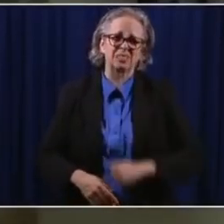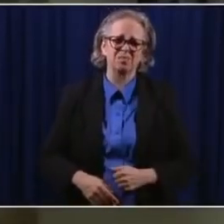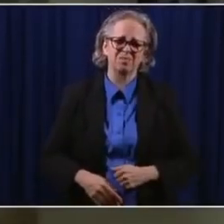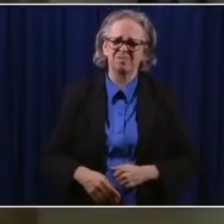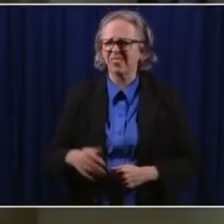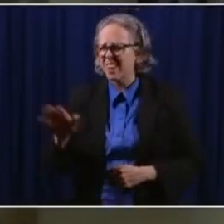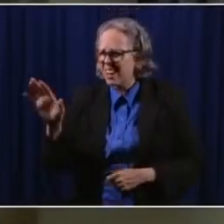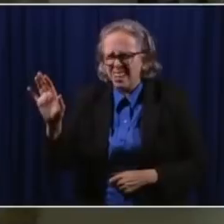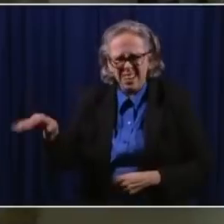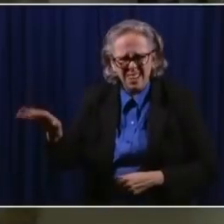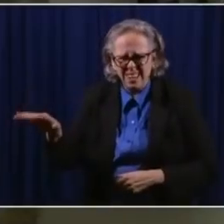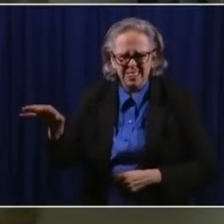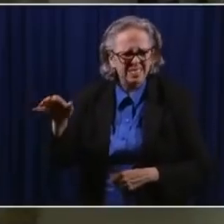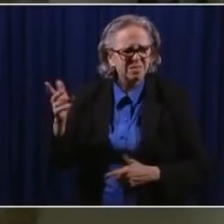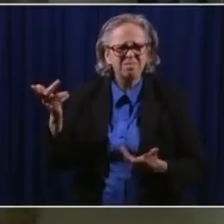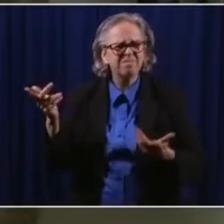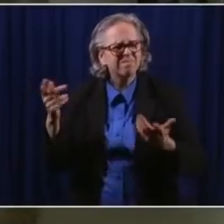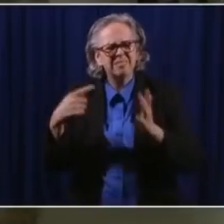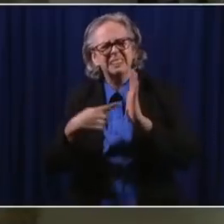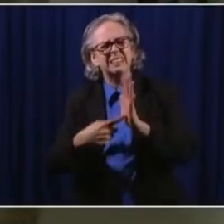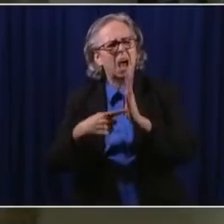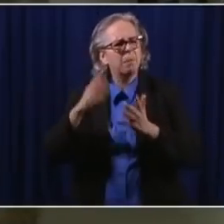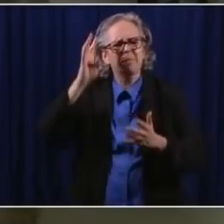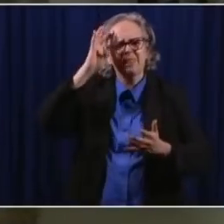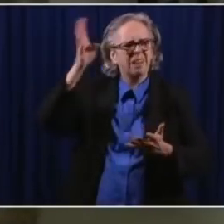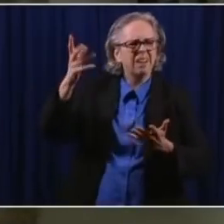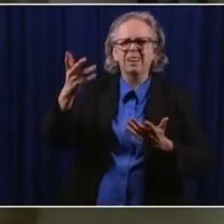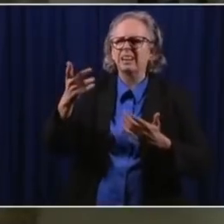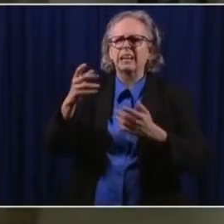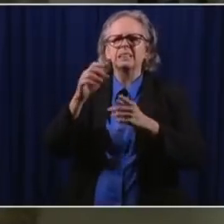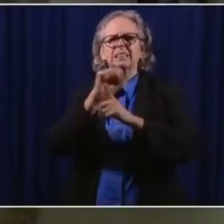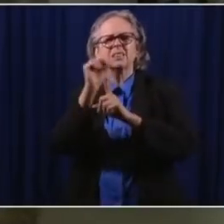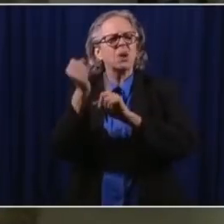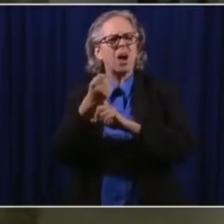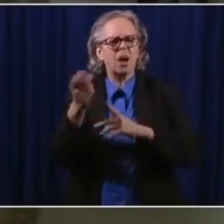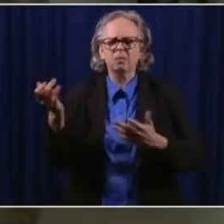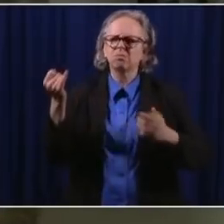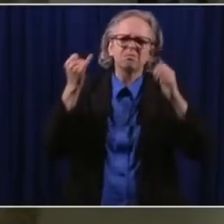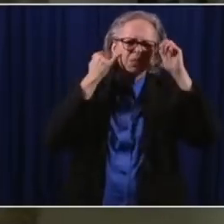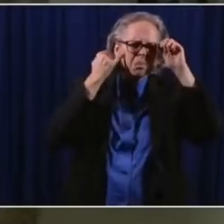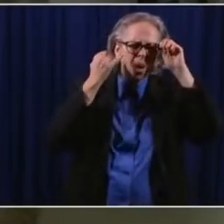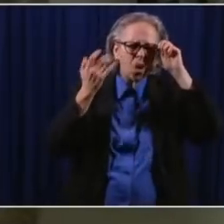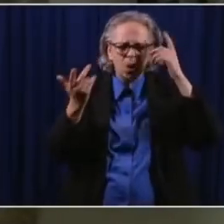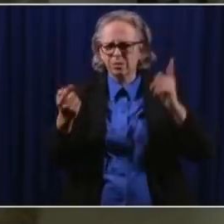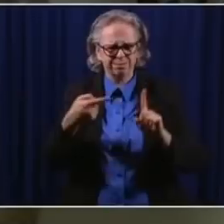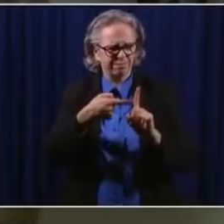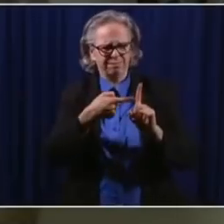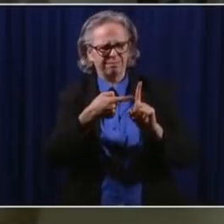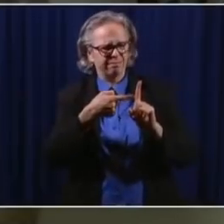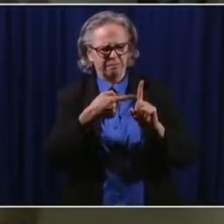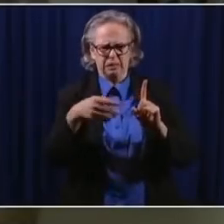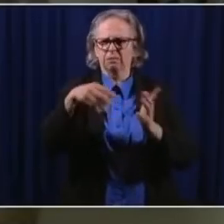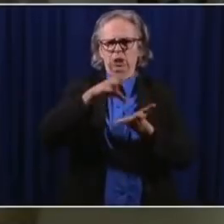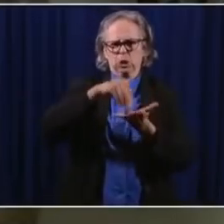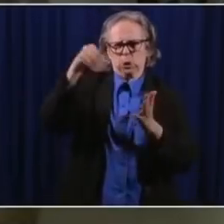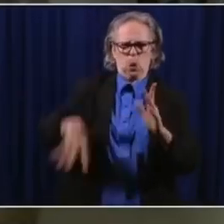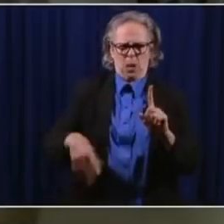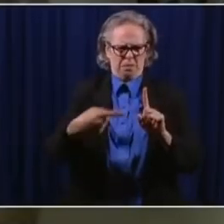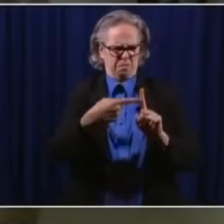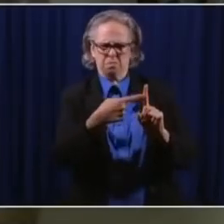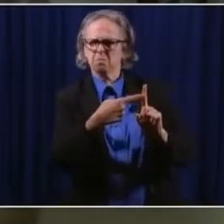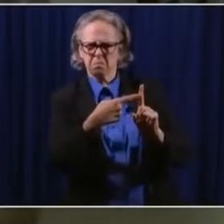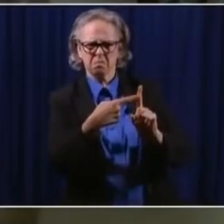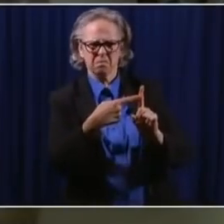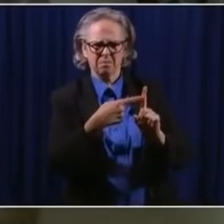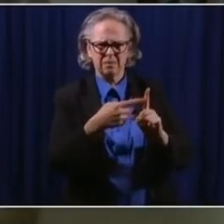through kind of a hypothetical case. Let's say it's a young person and they have symptoms,